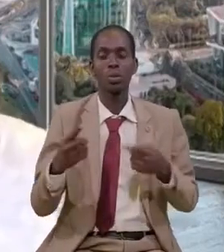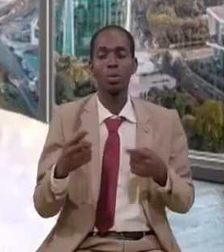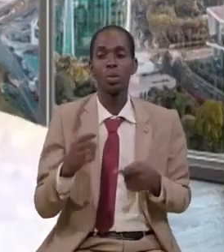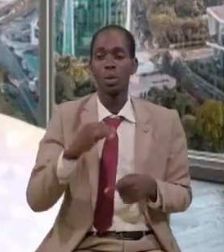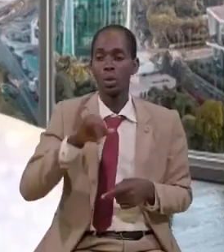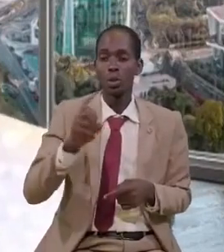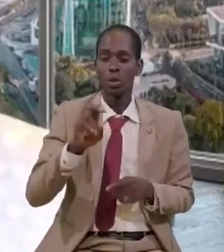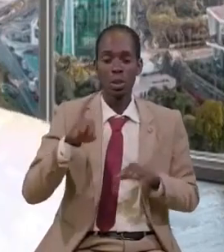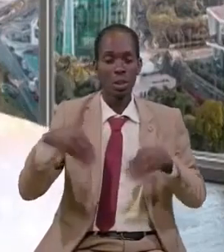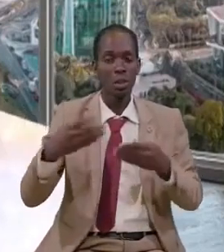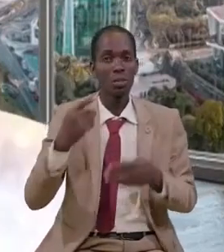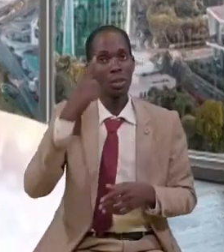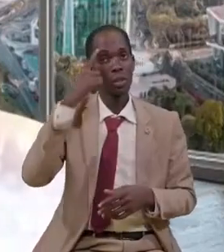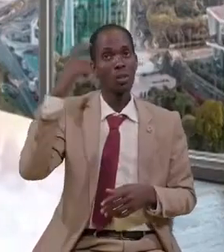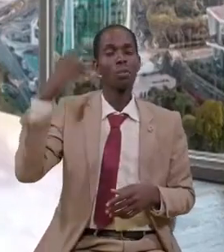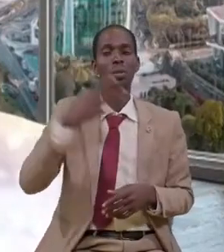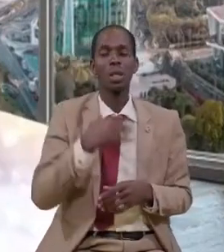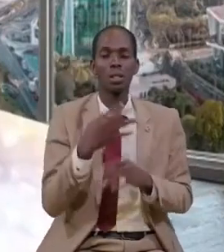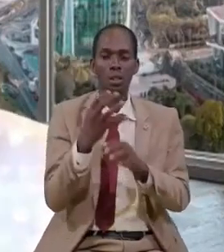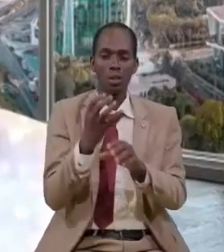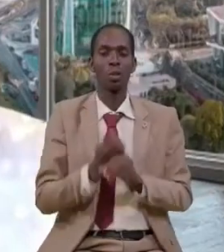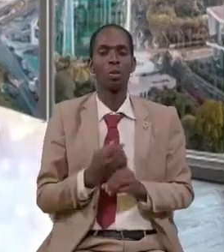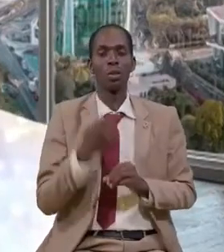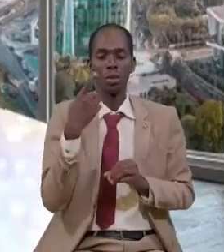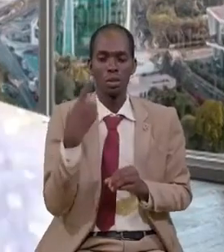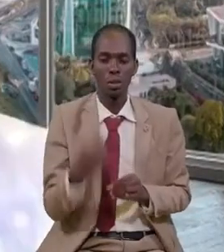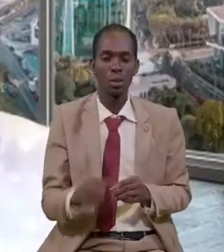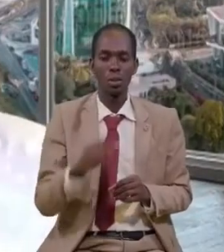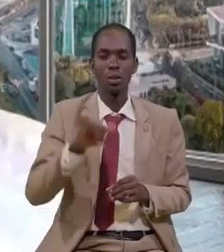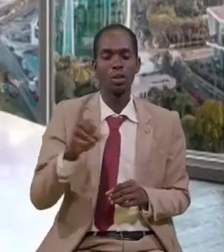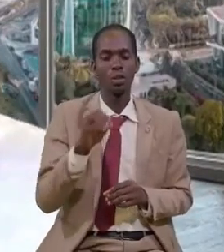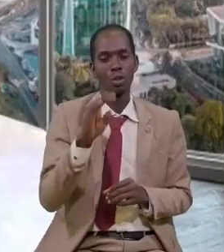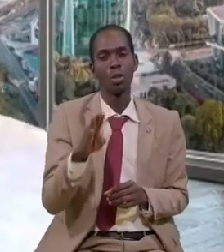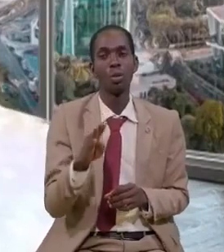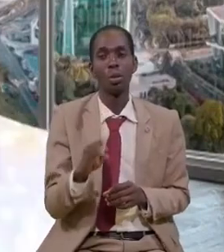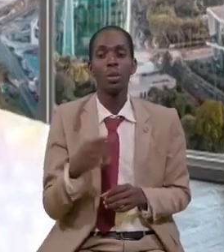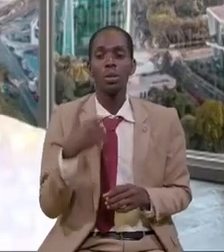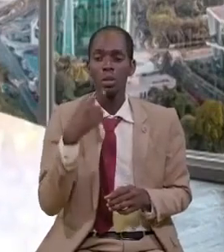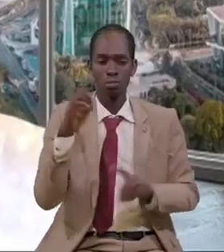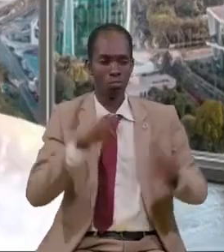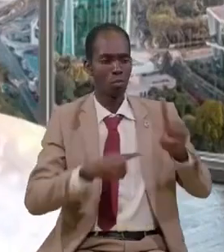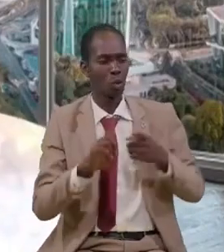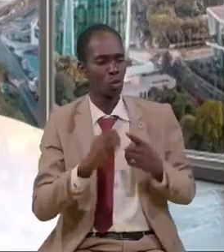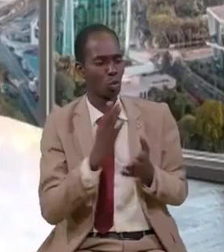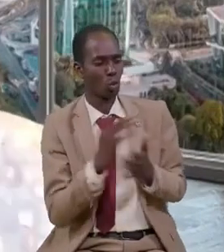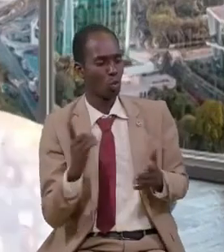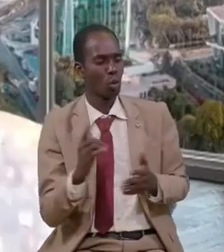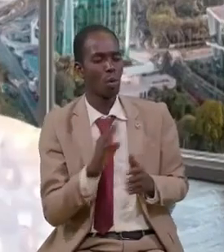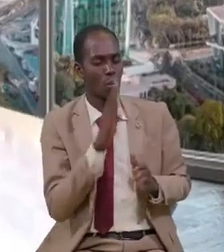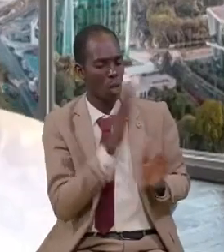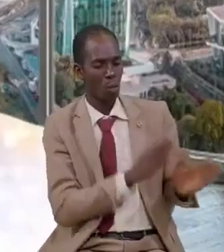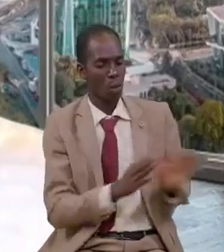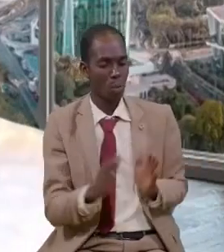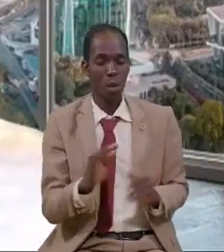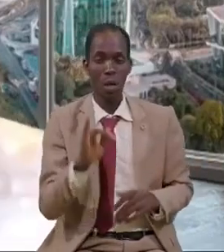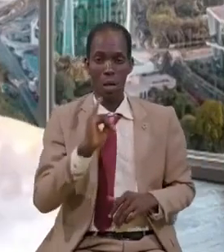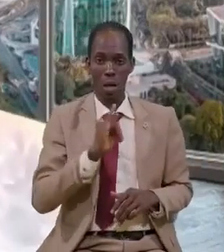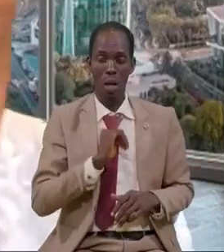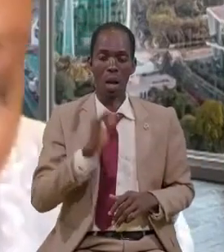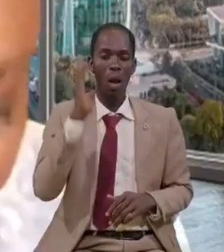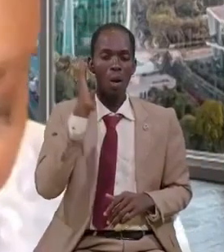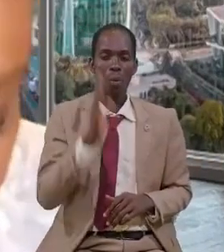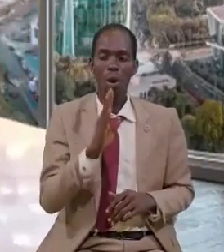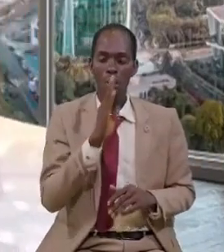gave recommendation and he got the job. Tell somebody, be prepared. I will be prepared to serve my generation